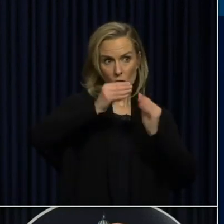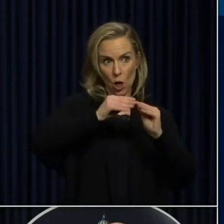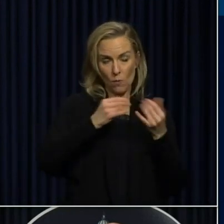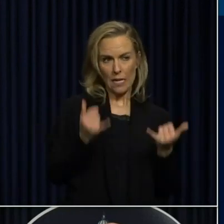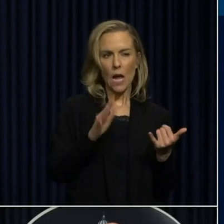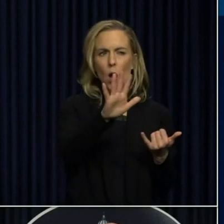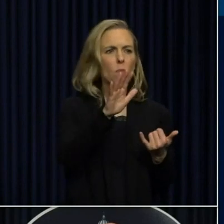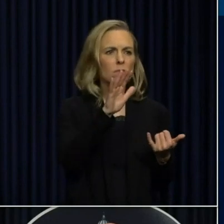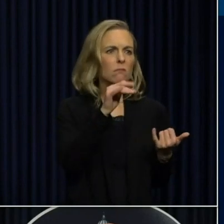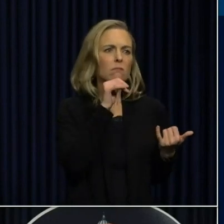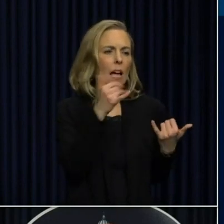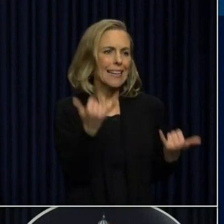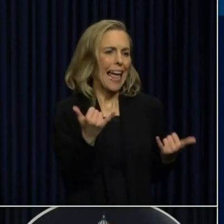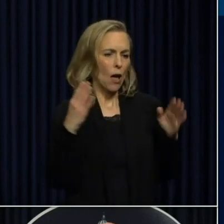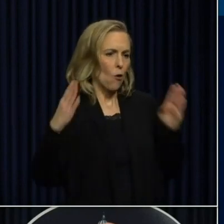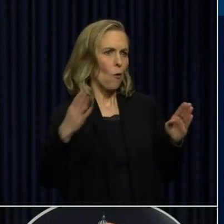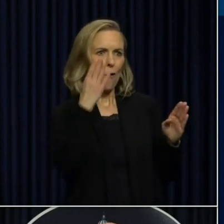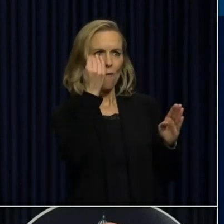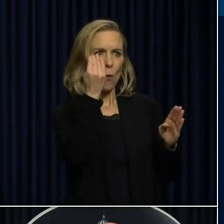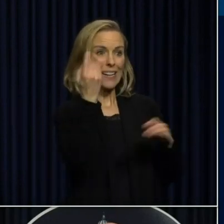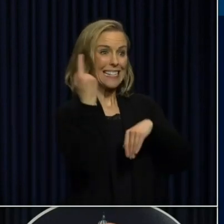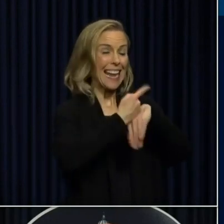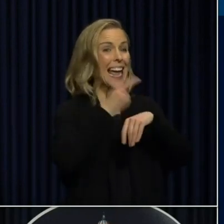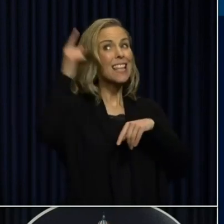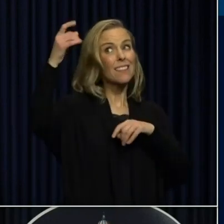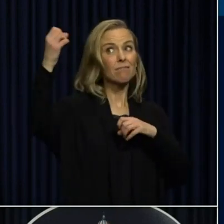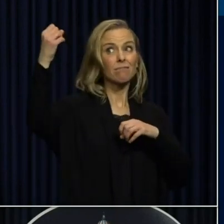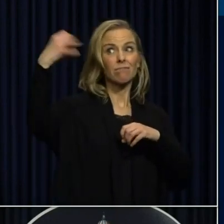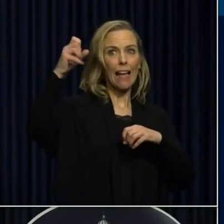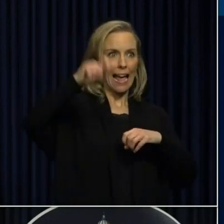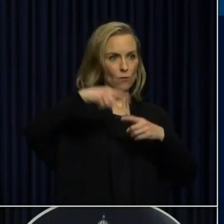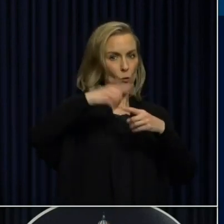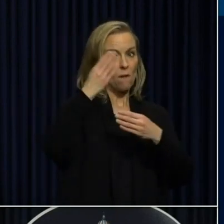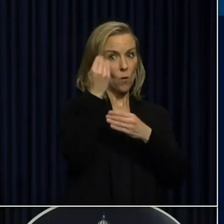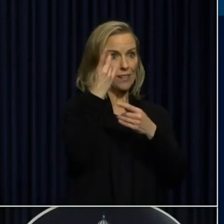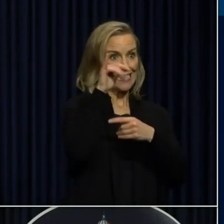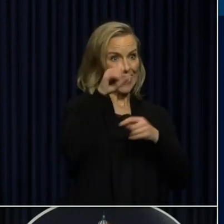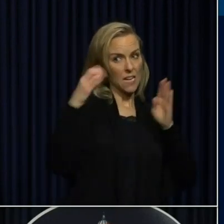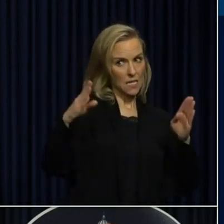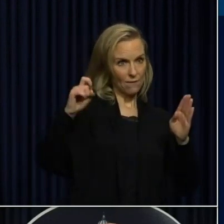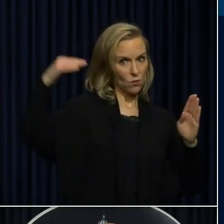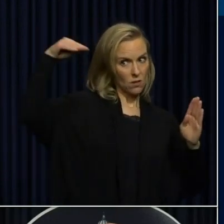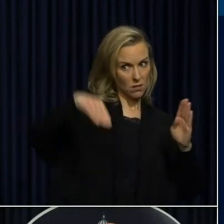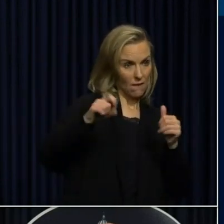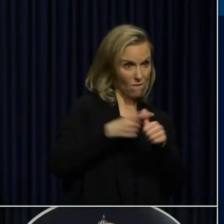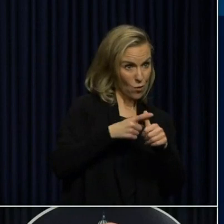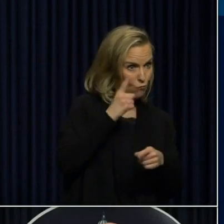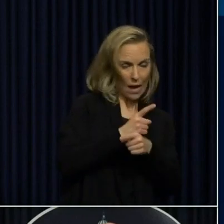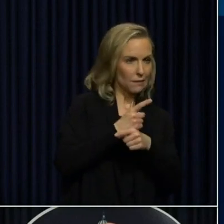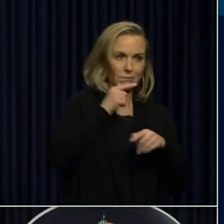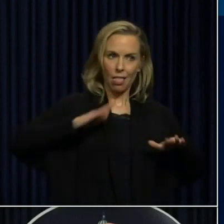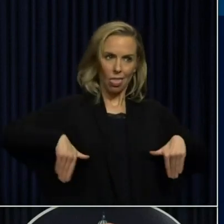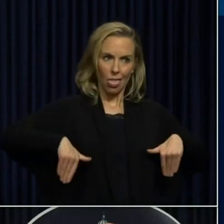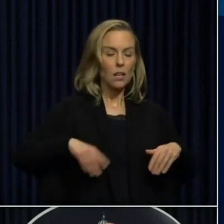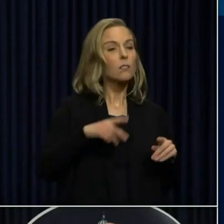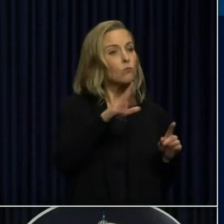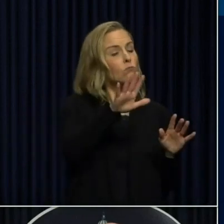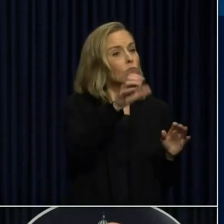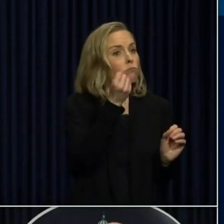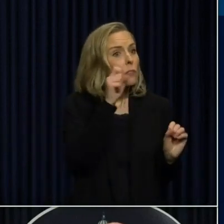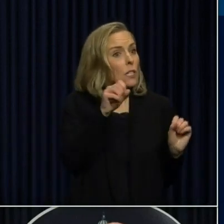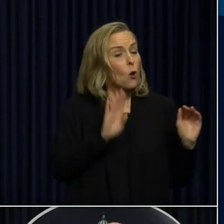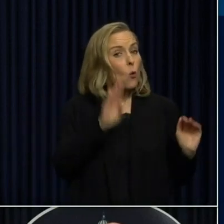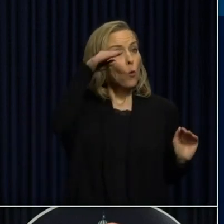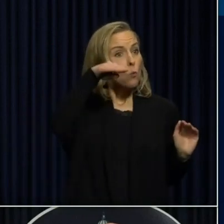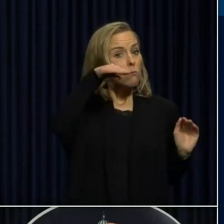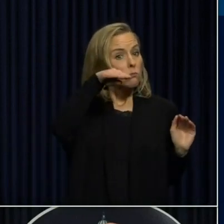clearly not in a 14-day decline yet. I would say our numbers are still relatively flat. They're relatively plateaued, even though